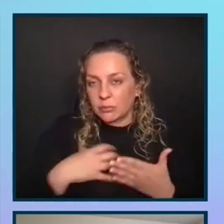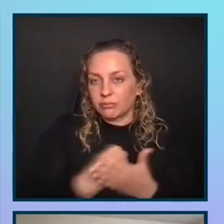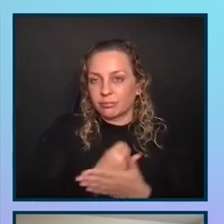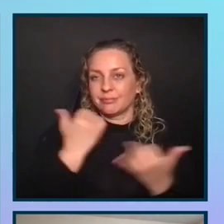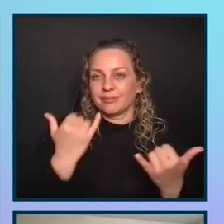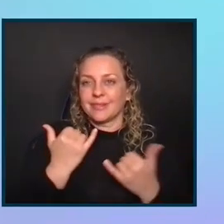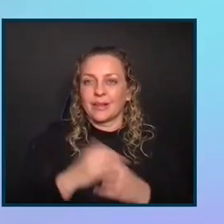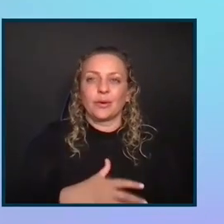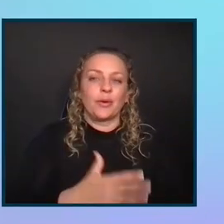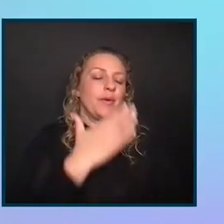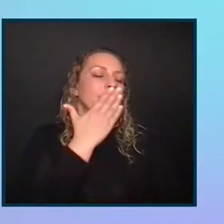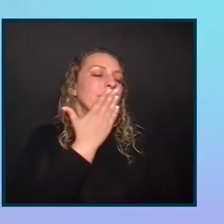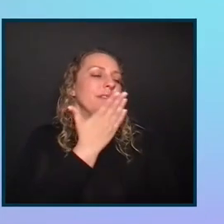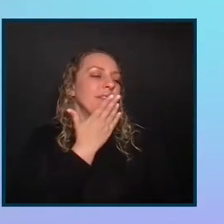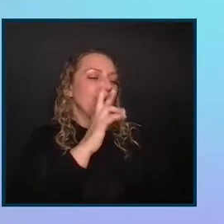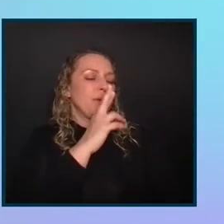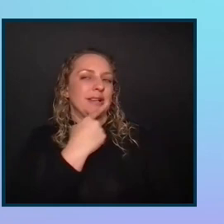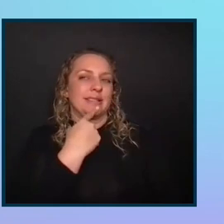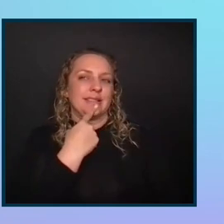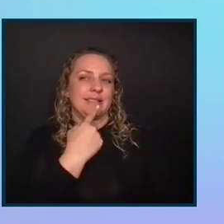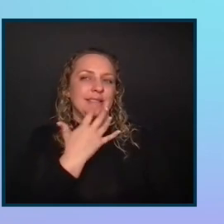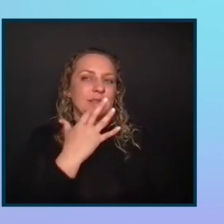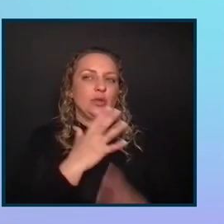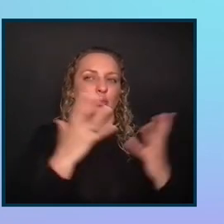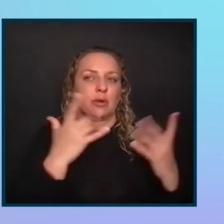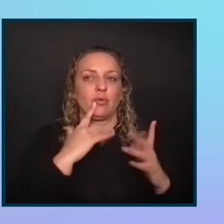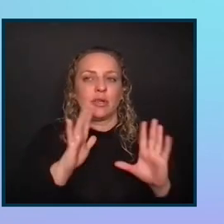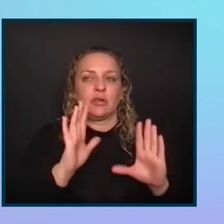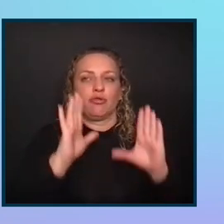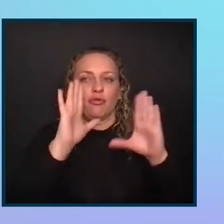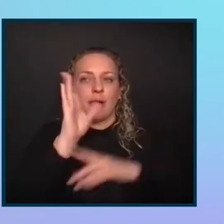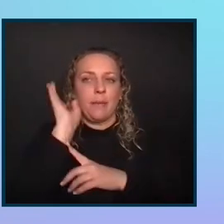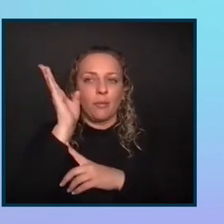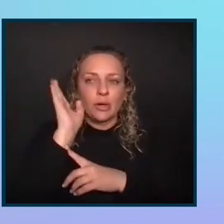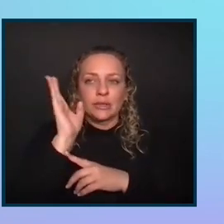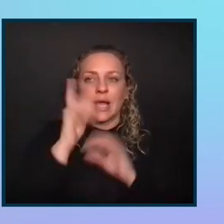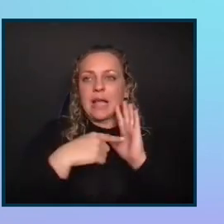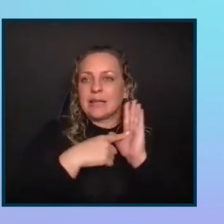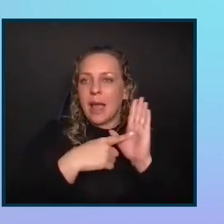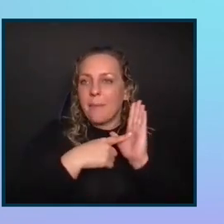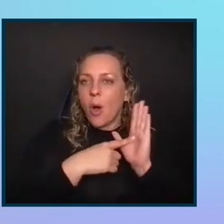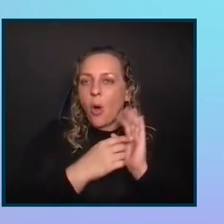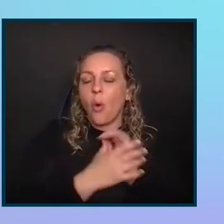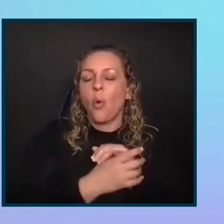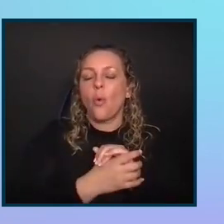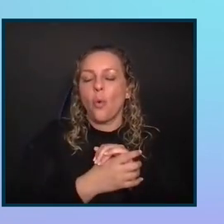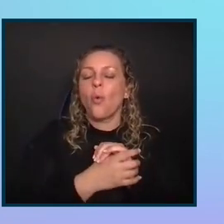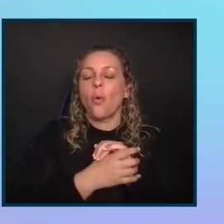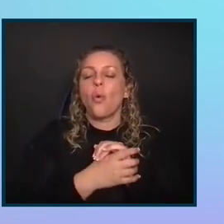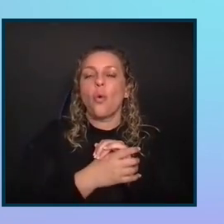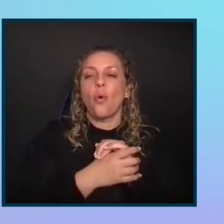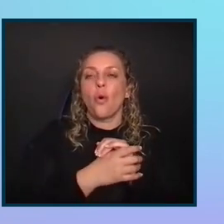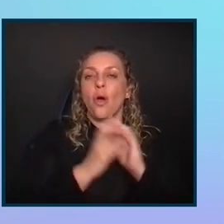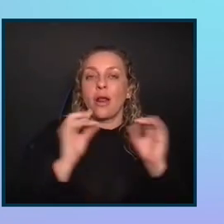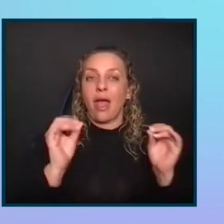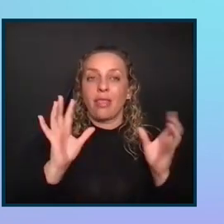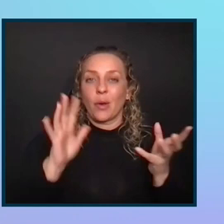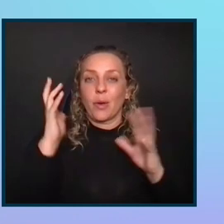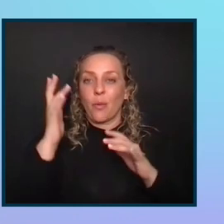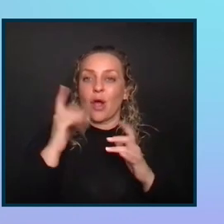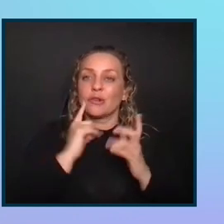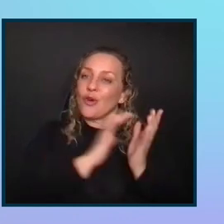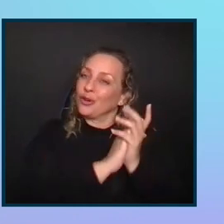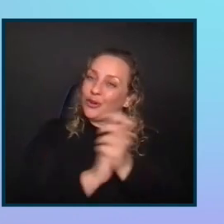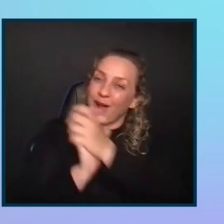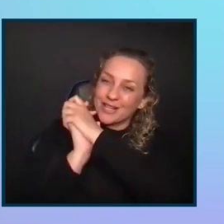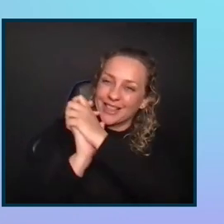Thanks. Thanks so much, Steve. Really great presentation and demo, and nothing went wrong. So